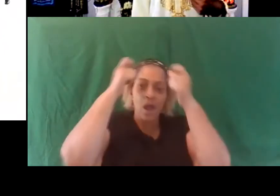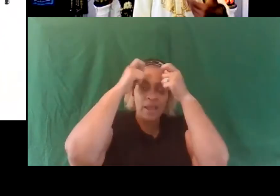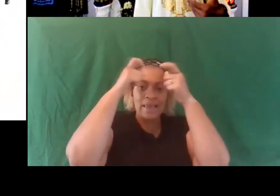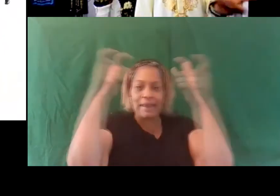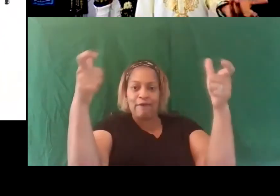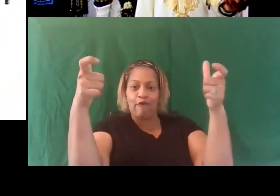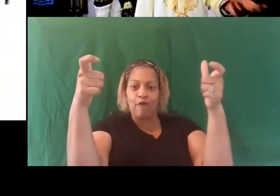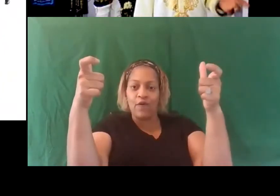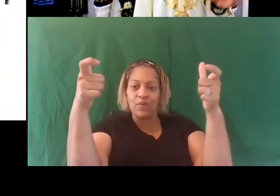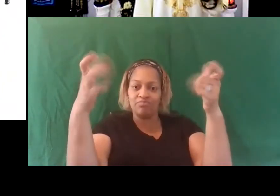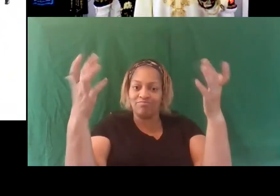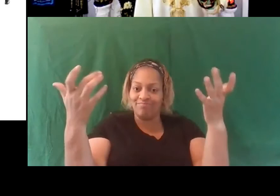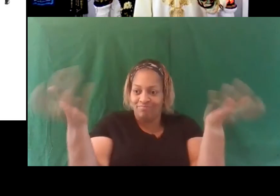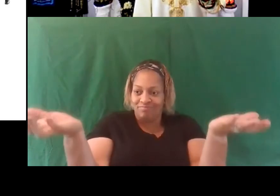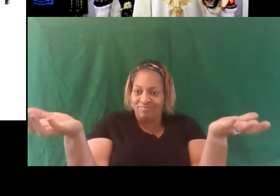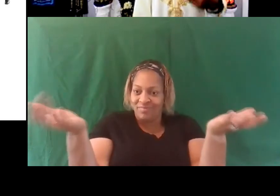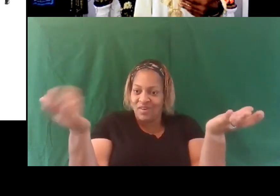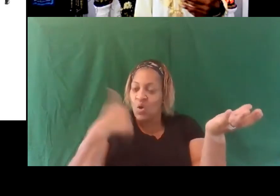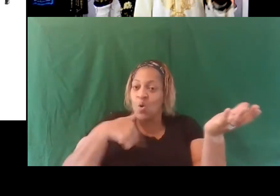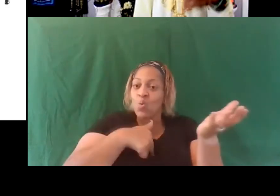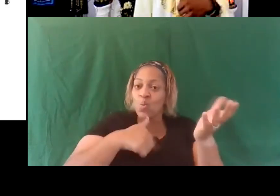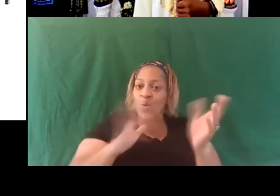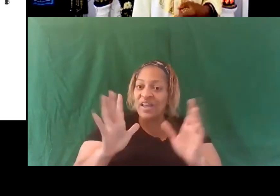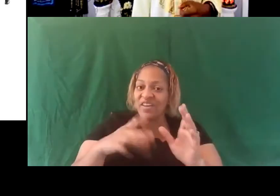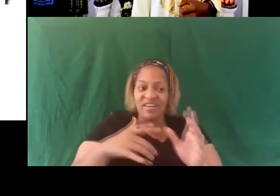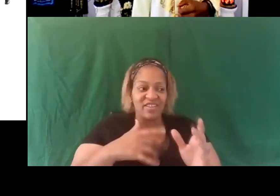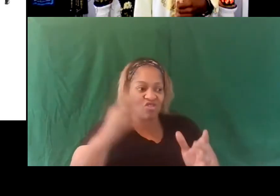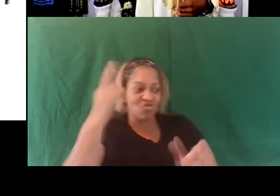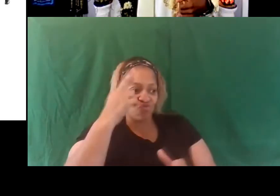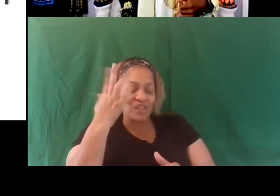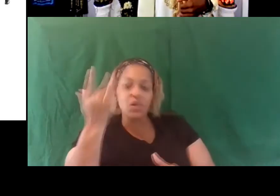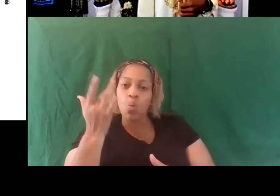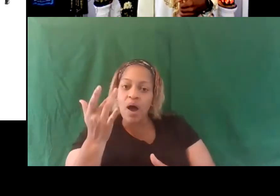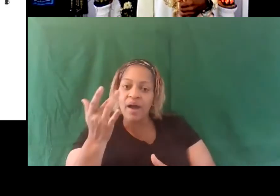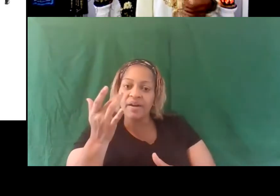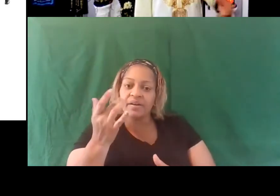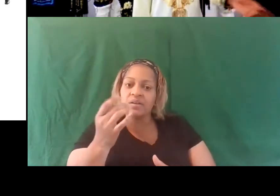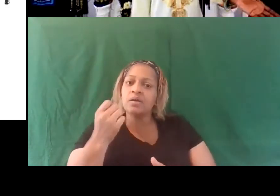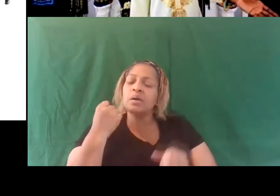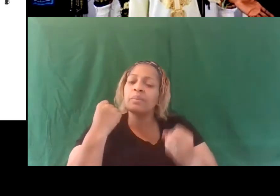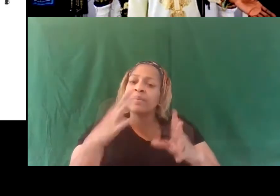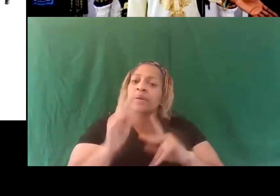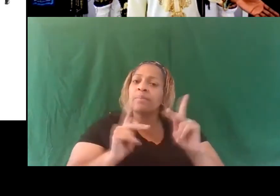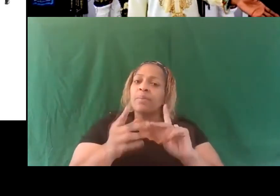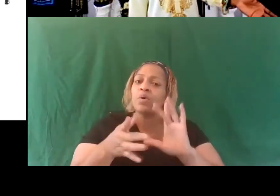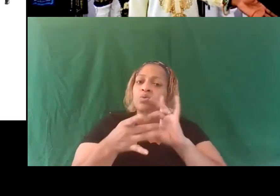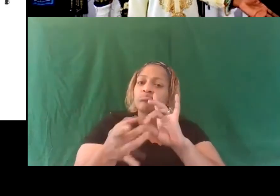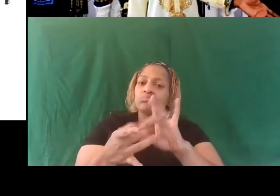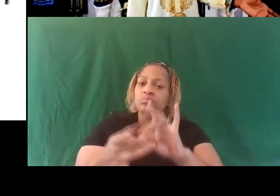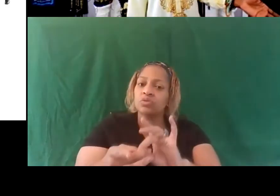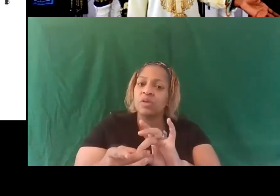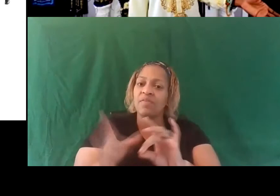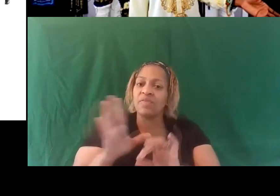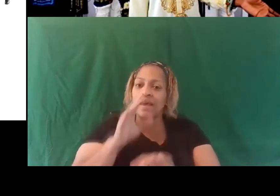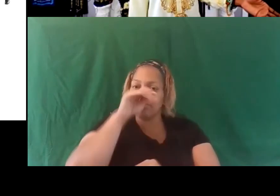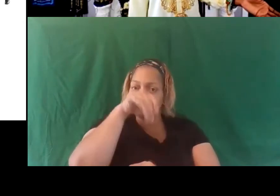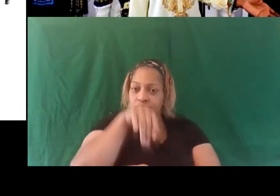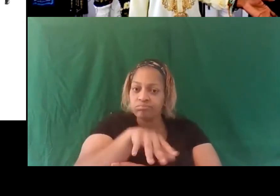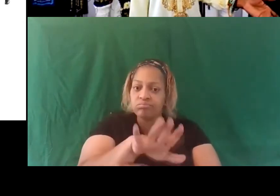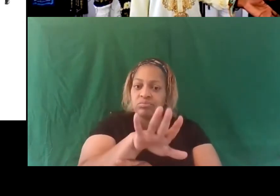we're the pause? And how many of us know the story of the elephant as a baby tied